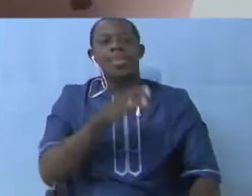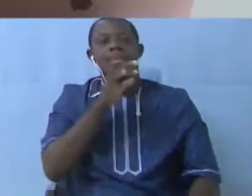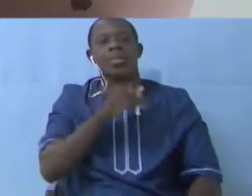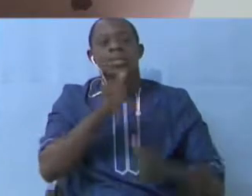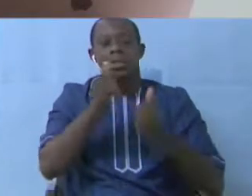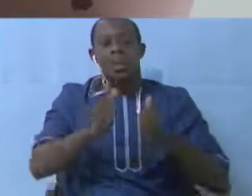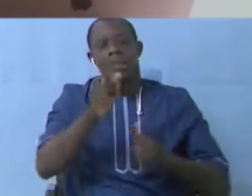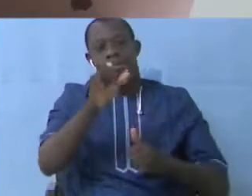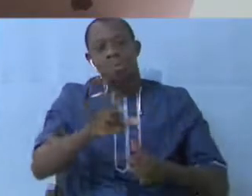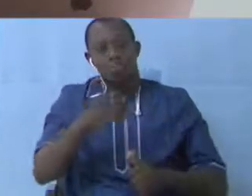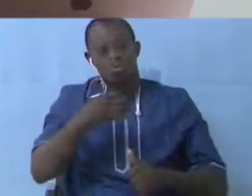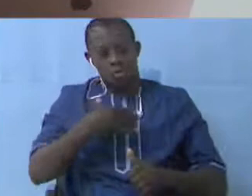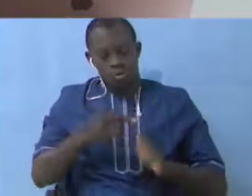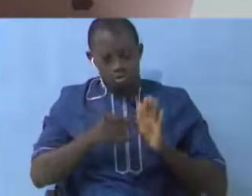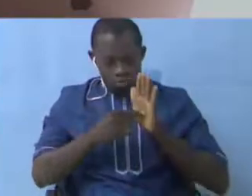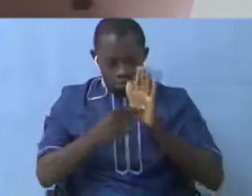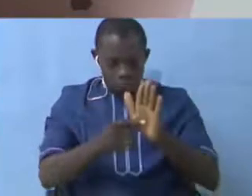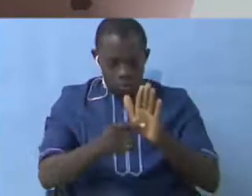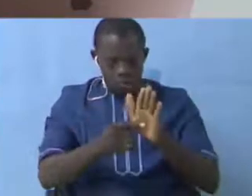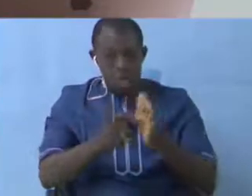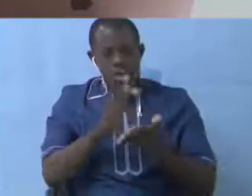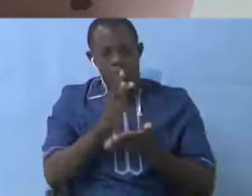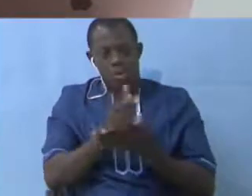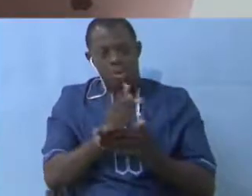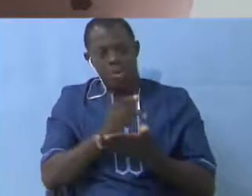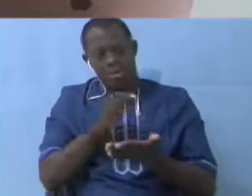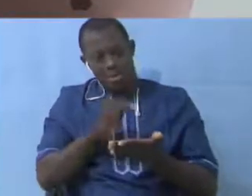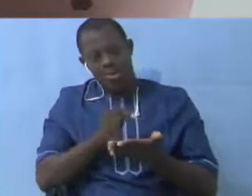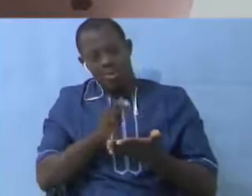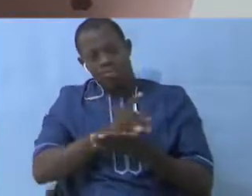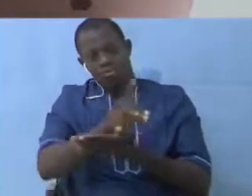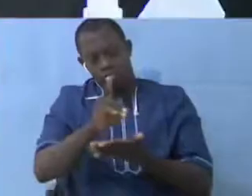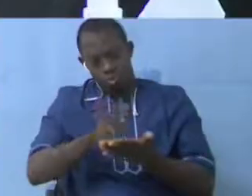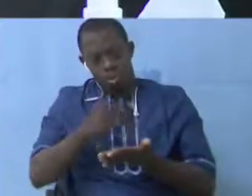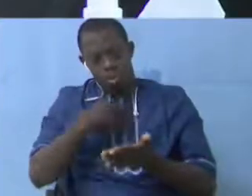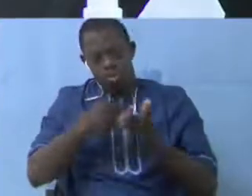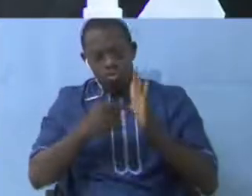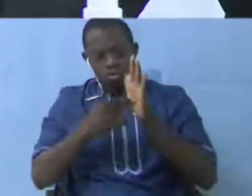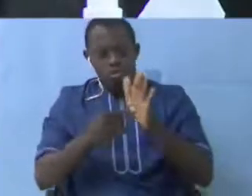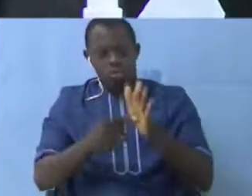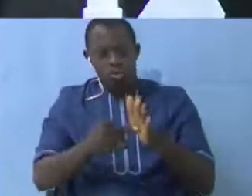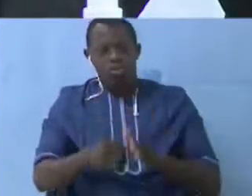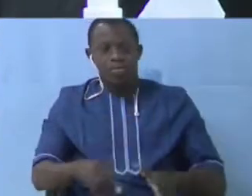particular document. Léegi nag mu wan seede bi kayit bi nii.